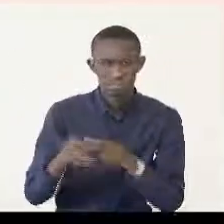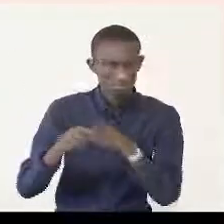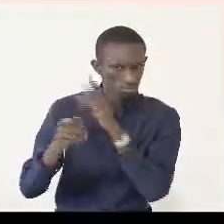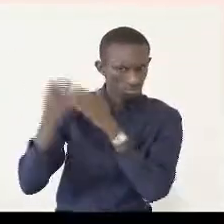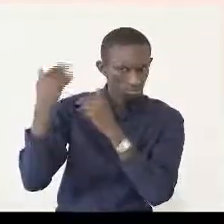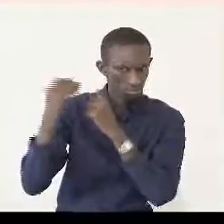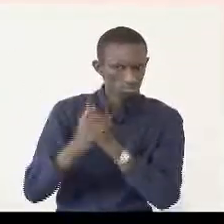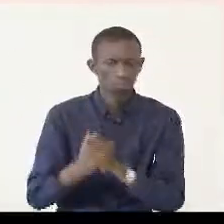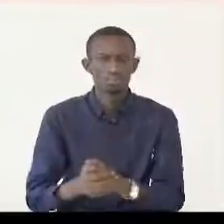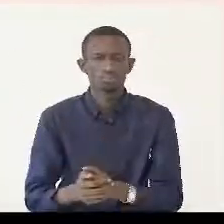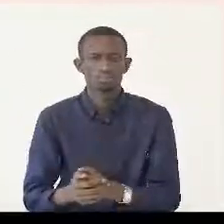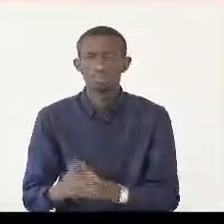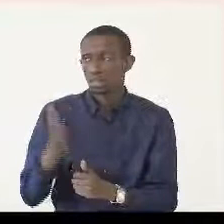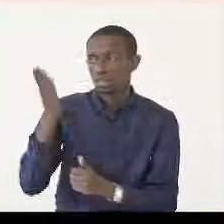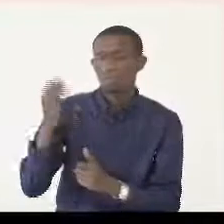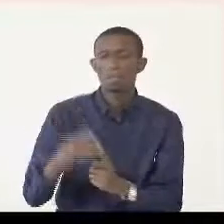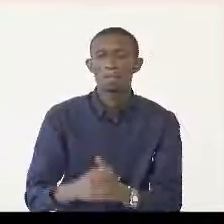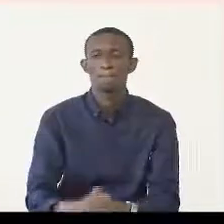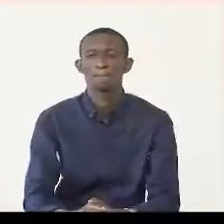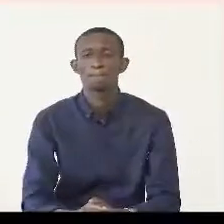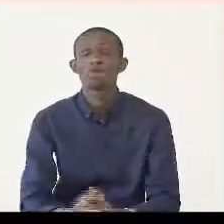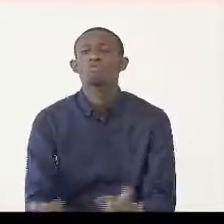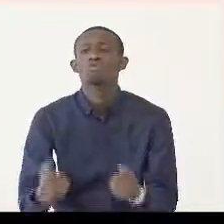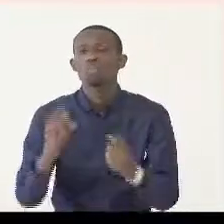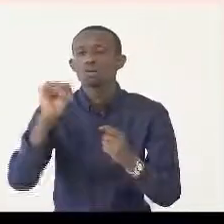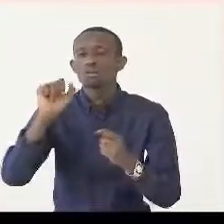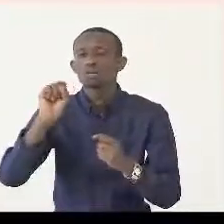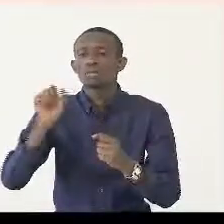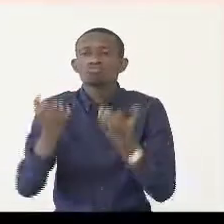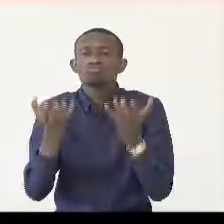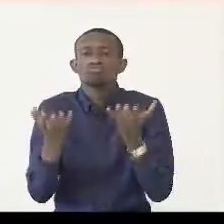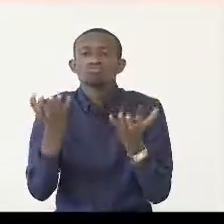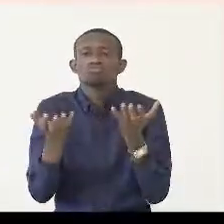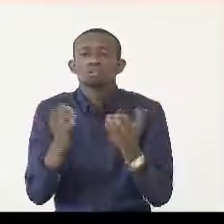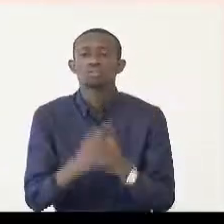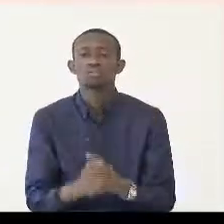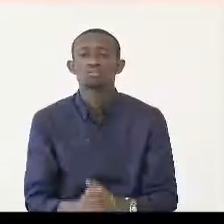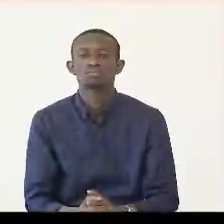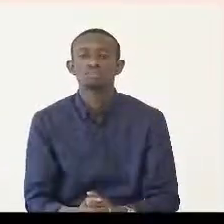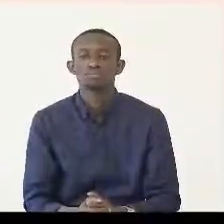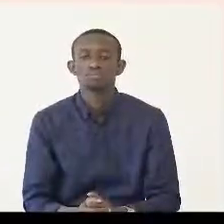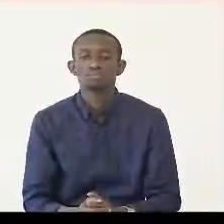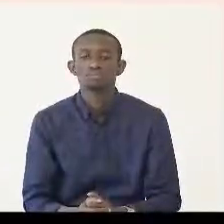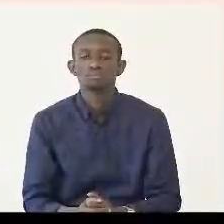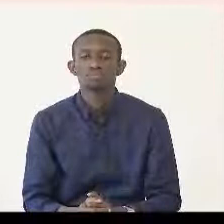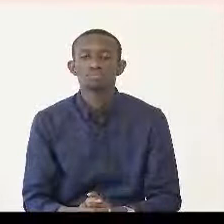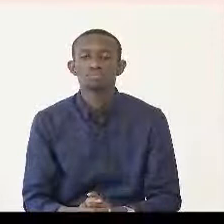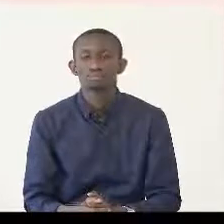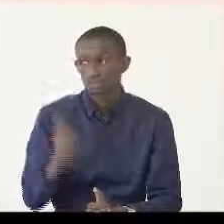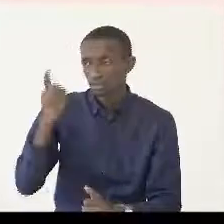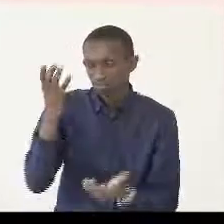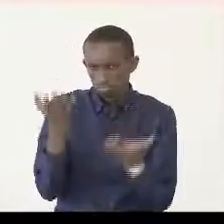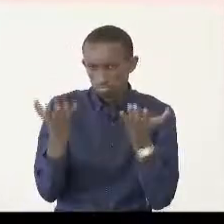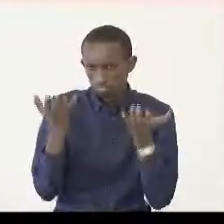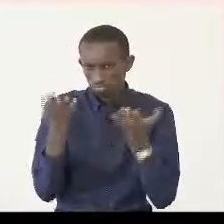presentation. So, but here we have the masses. So these are the masses that we have, okay? So this is a